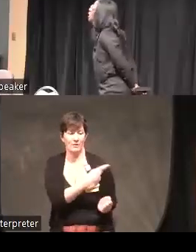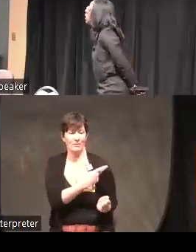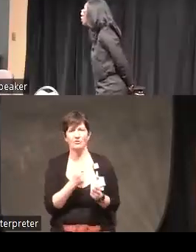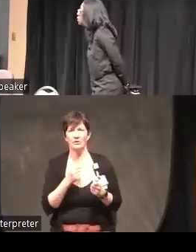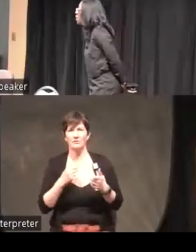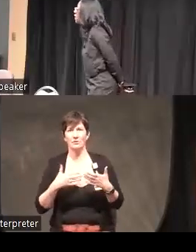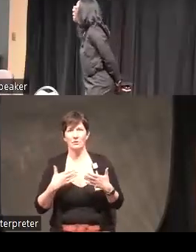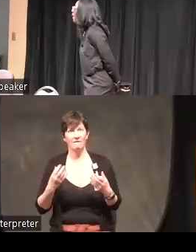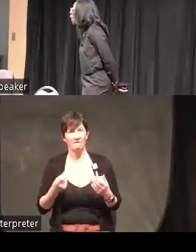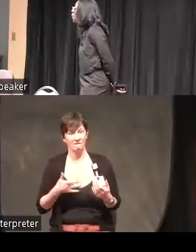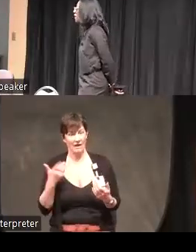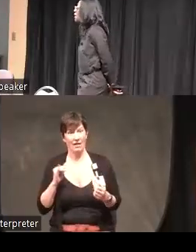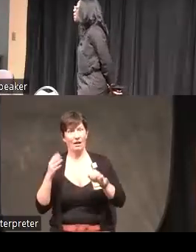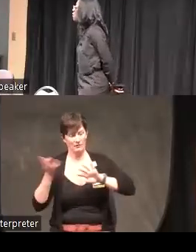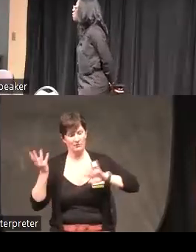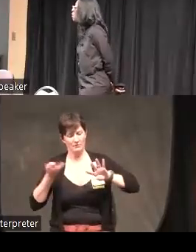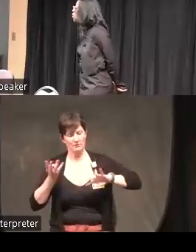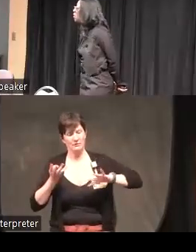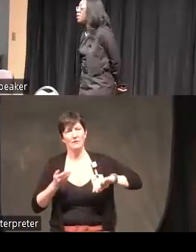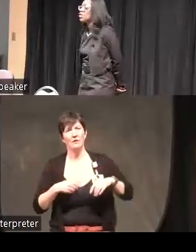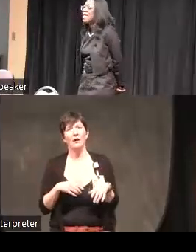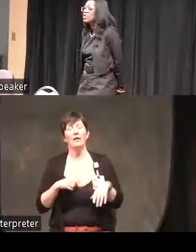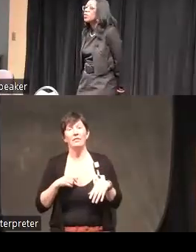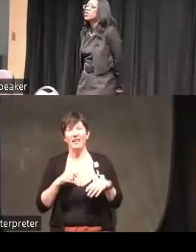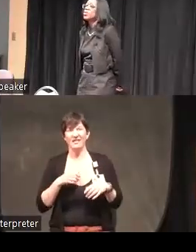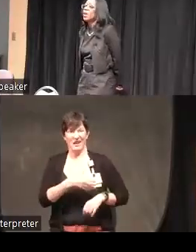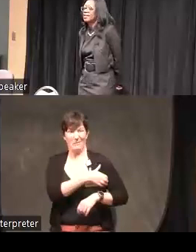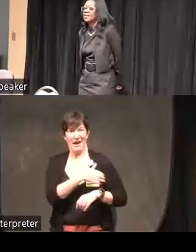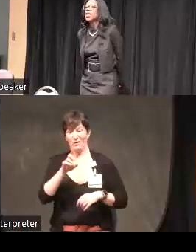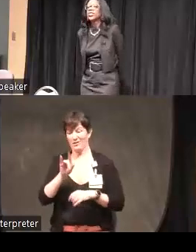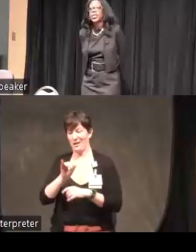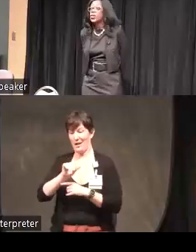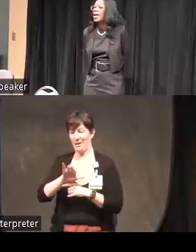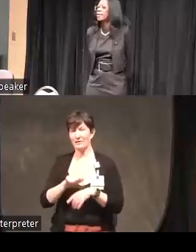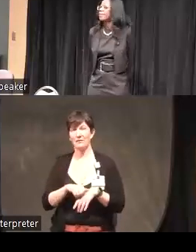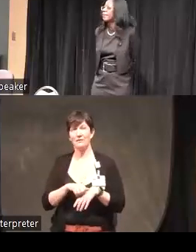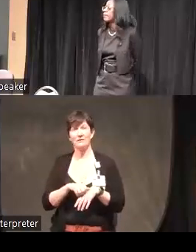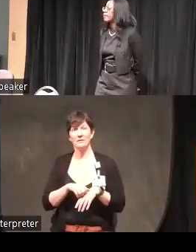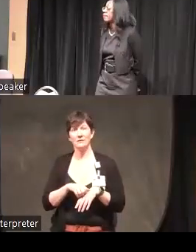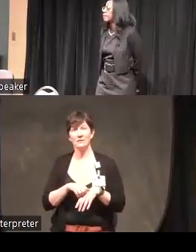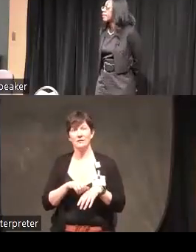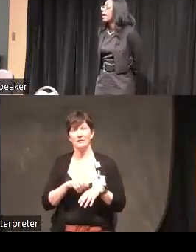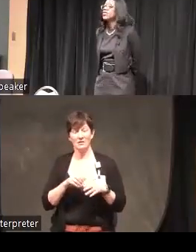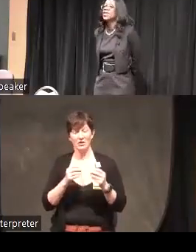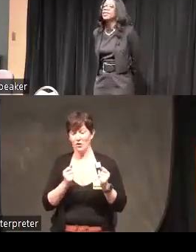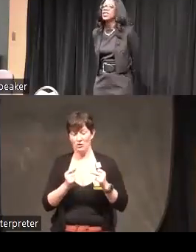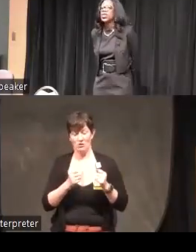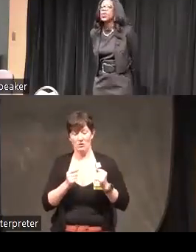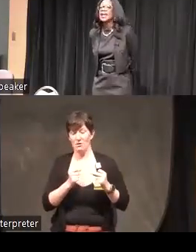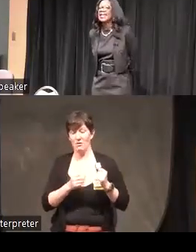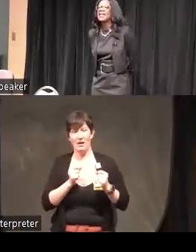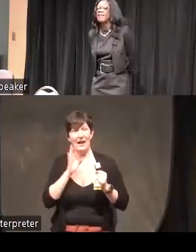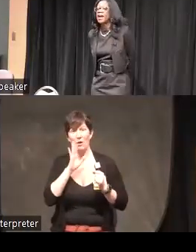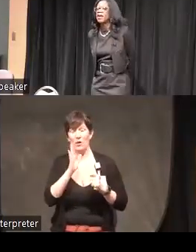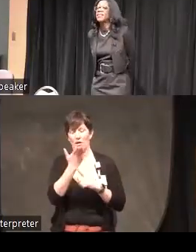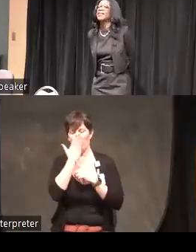there's a large disparity of power dynamic between you and your patient. That's when you use biases. Slow down. Understand that you are